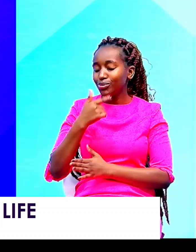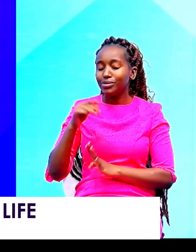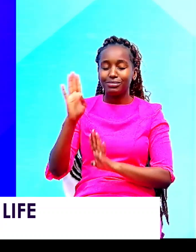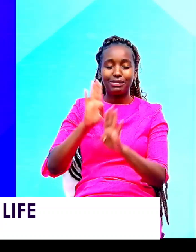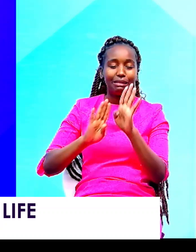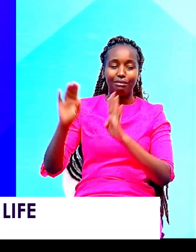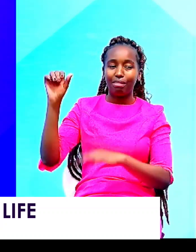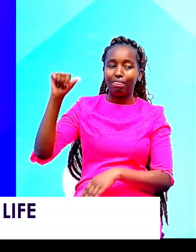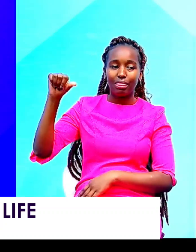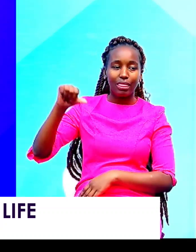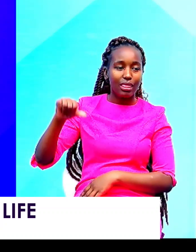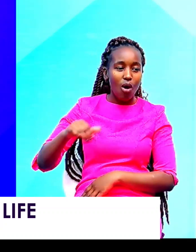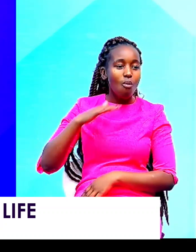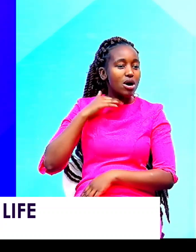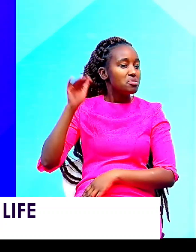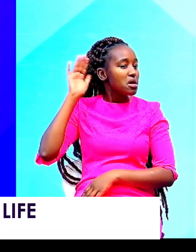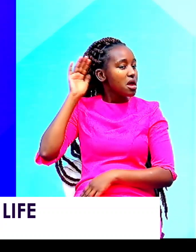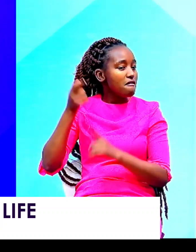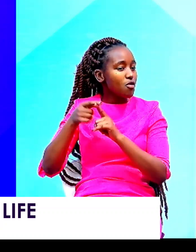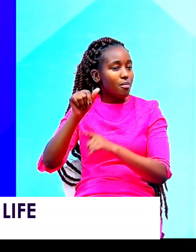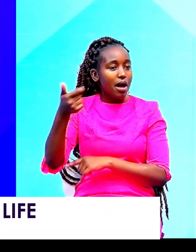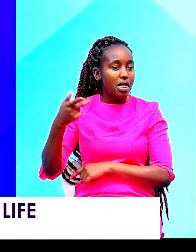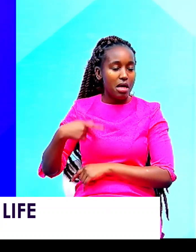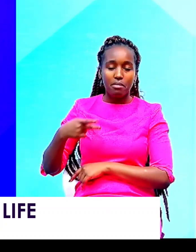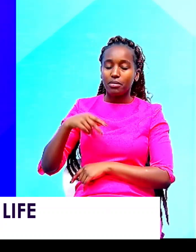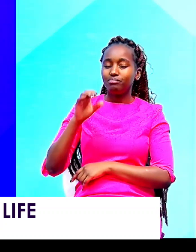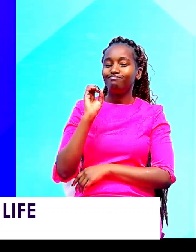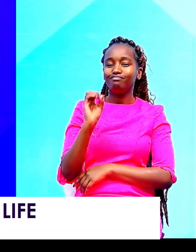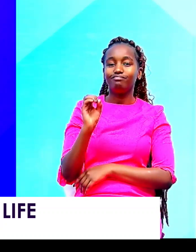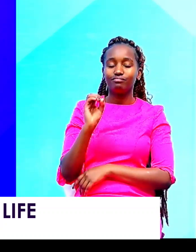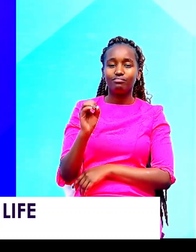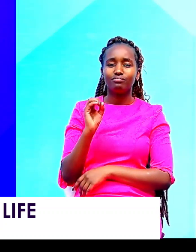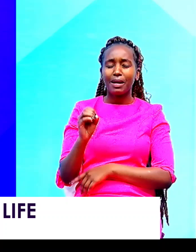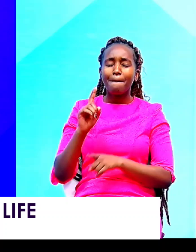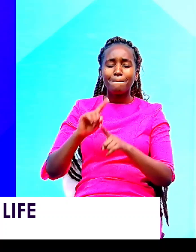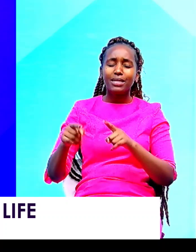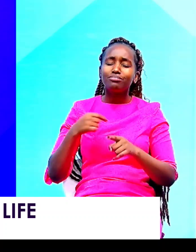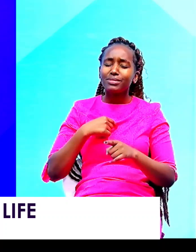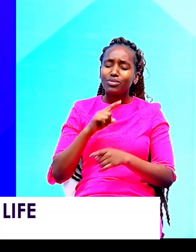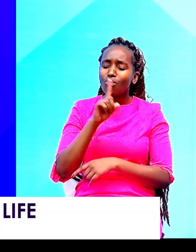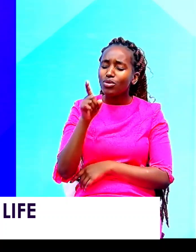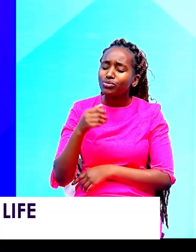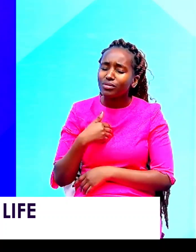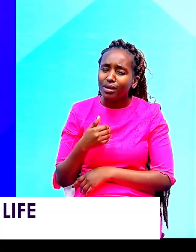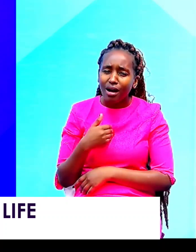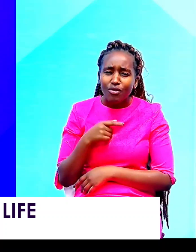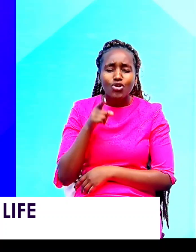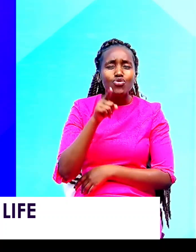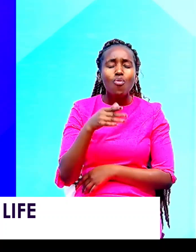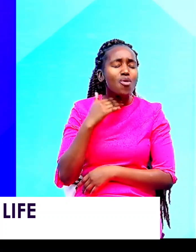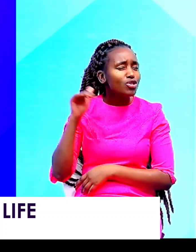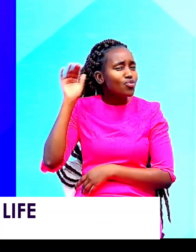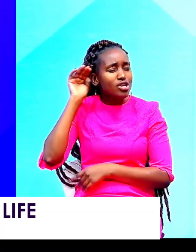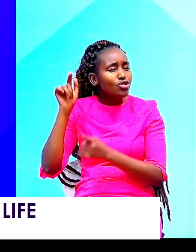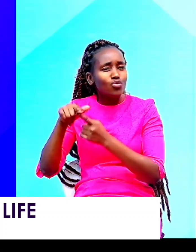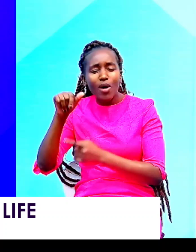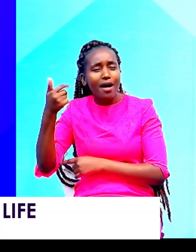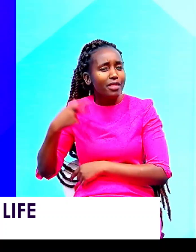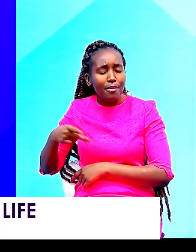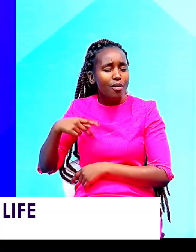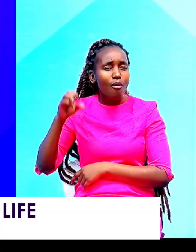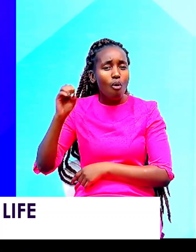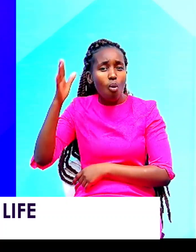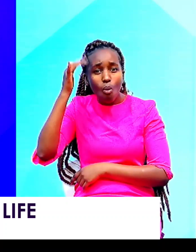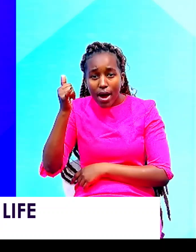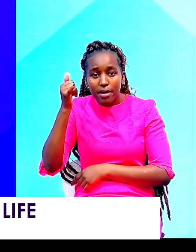not want to be told. Then you wonder, why is it that you don't want to be told? It means that there is something very special